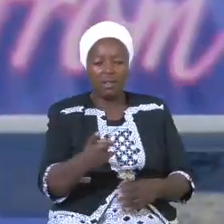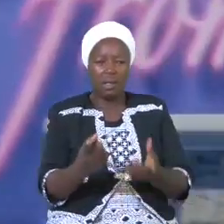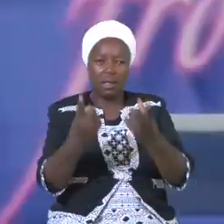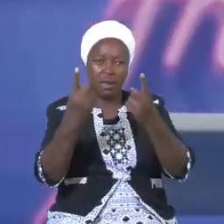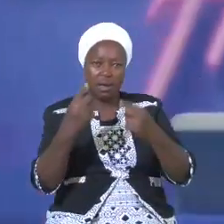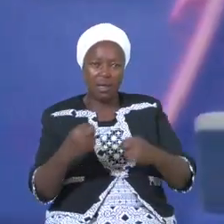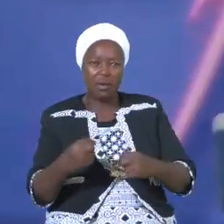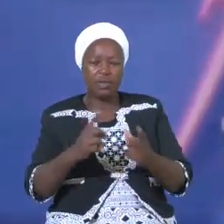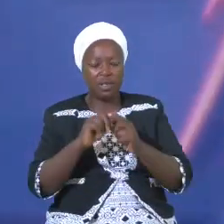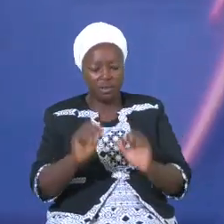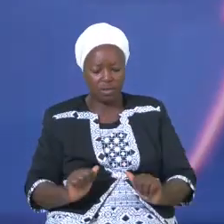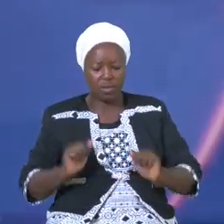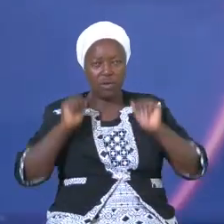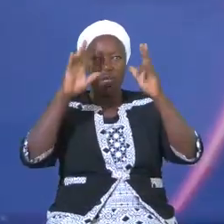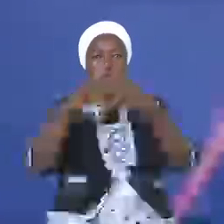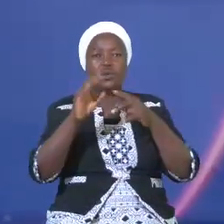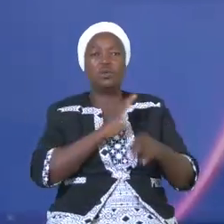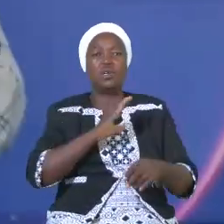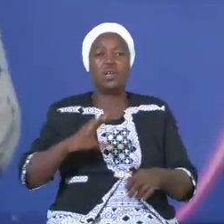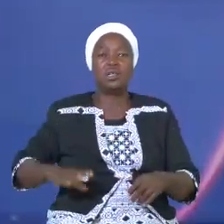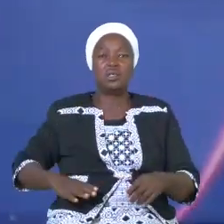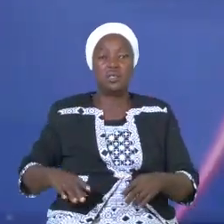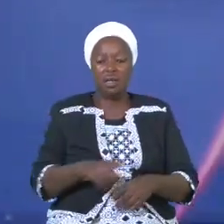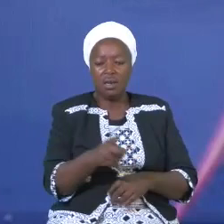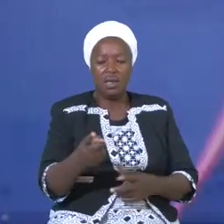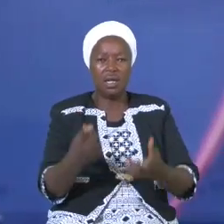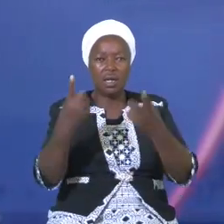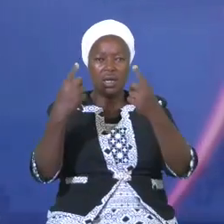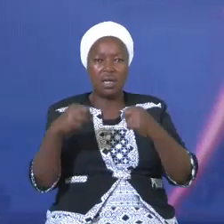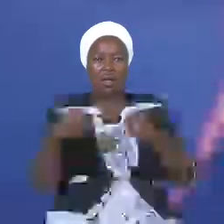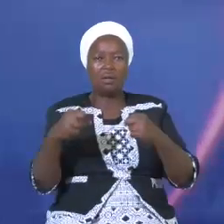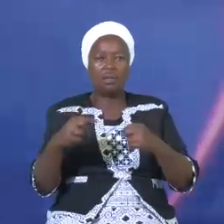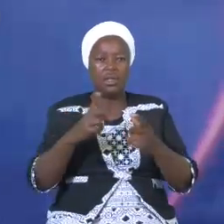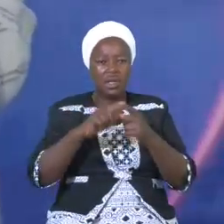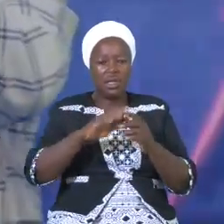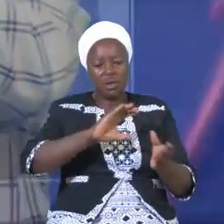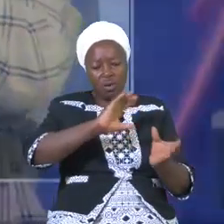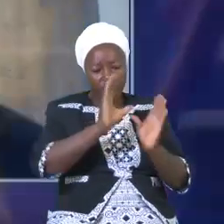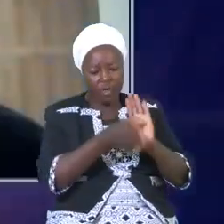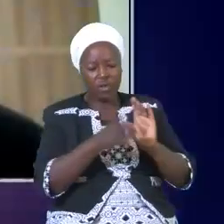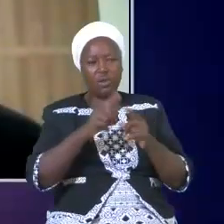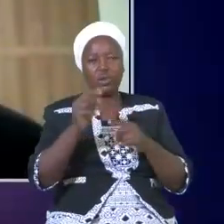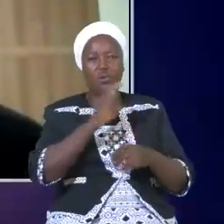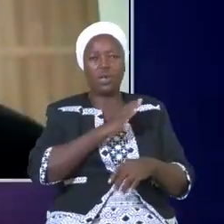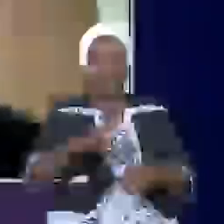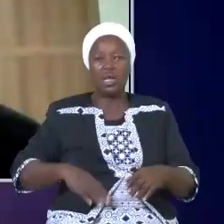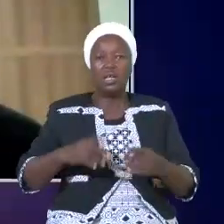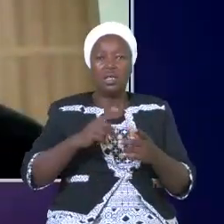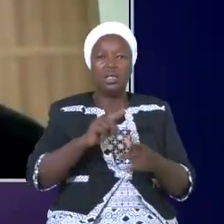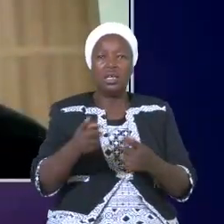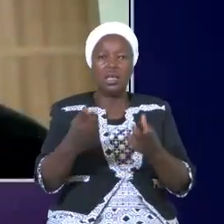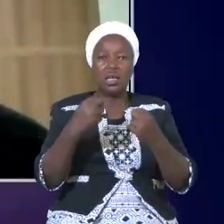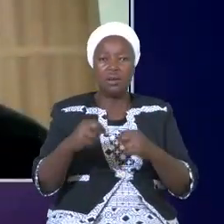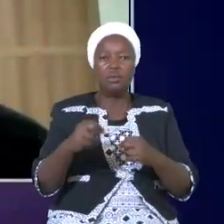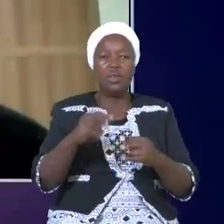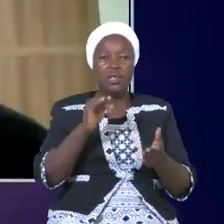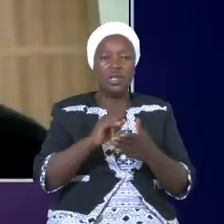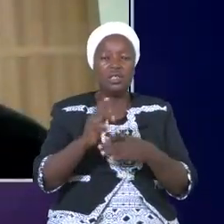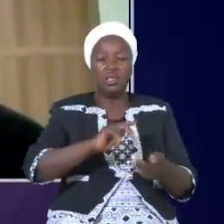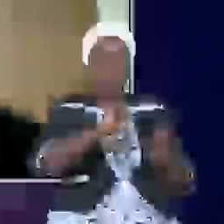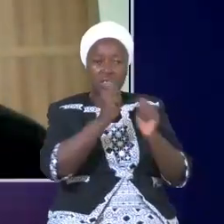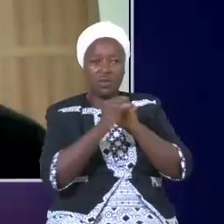surrendered to christ they came in conversion to christ they came that the transforming